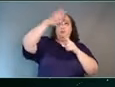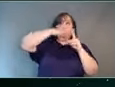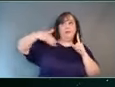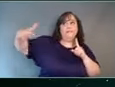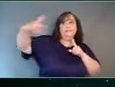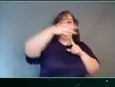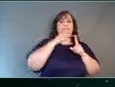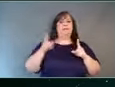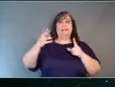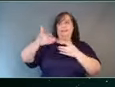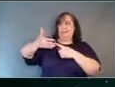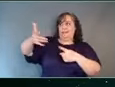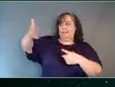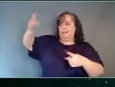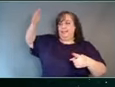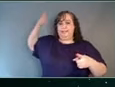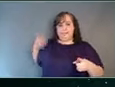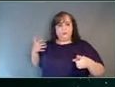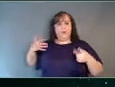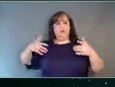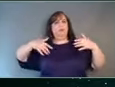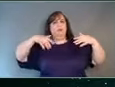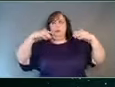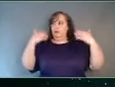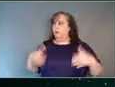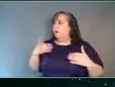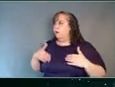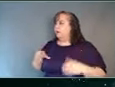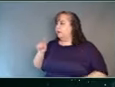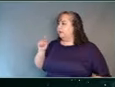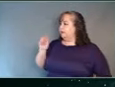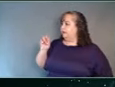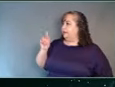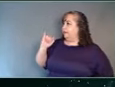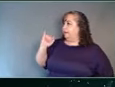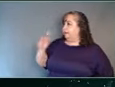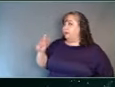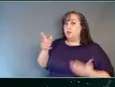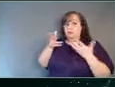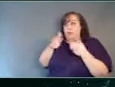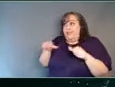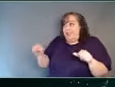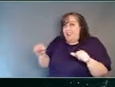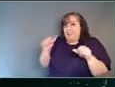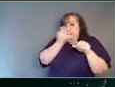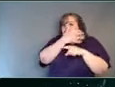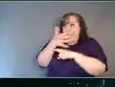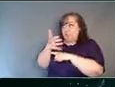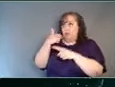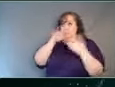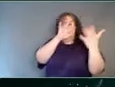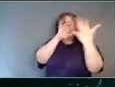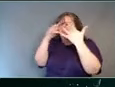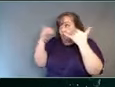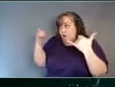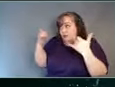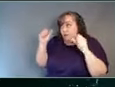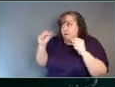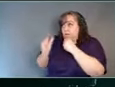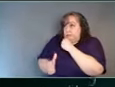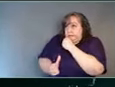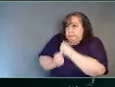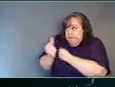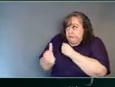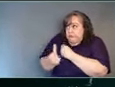Wow. Now, Tarek, do any of these asteroids we're studying have a potential hazard to Earth? Well,